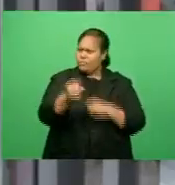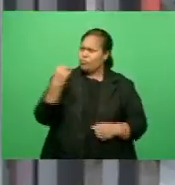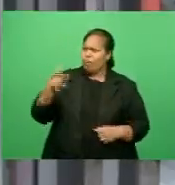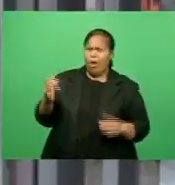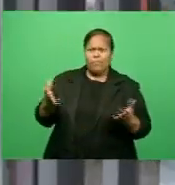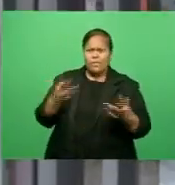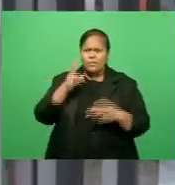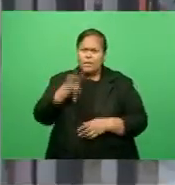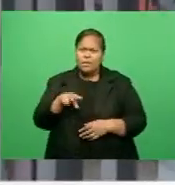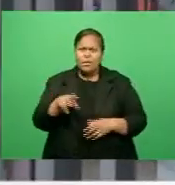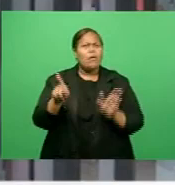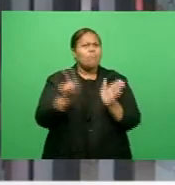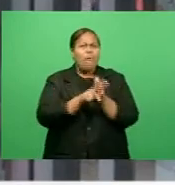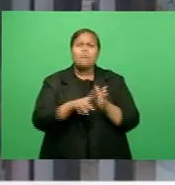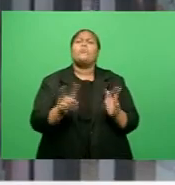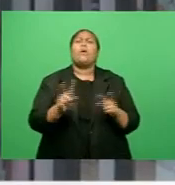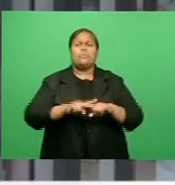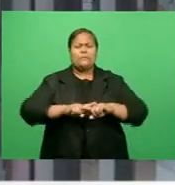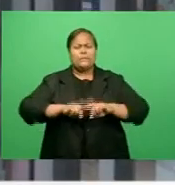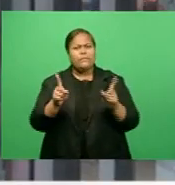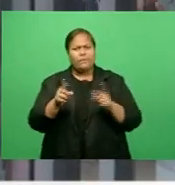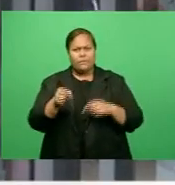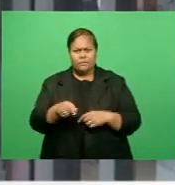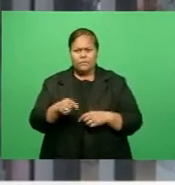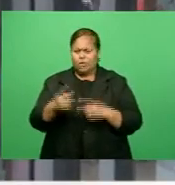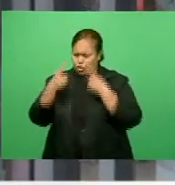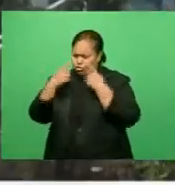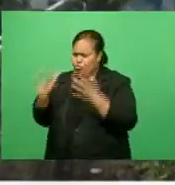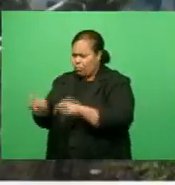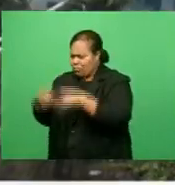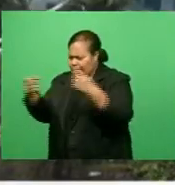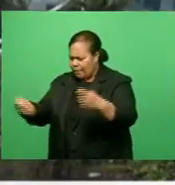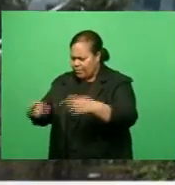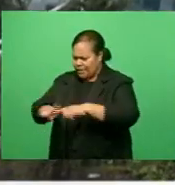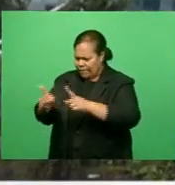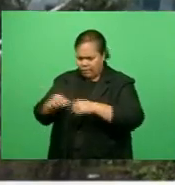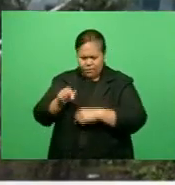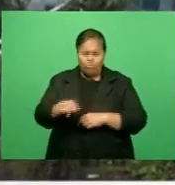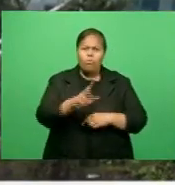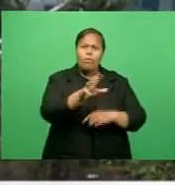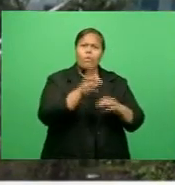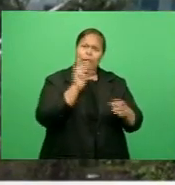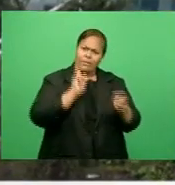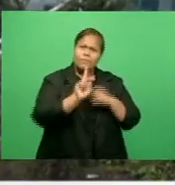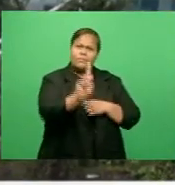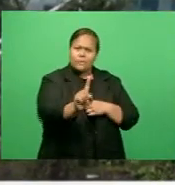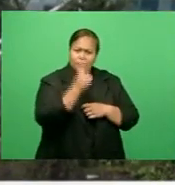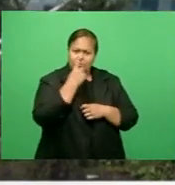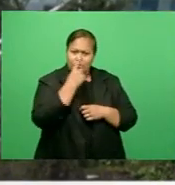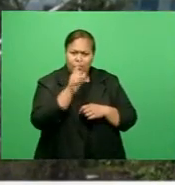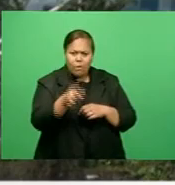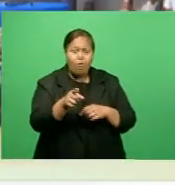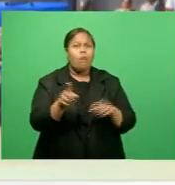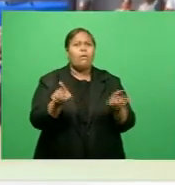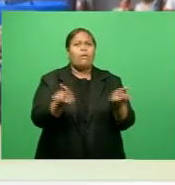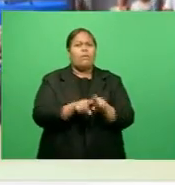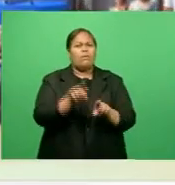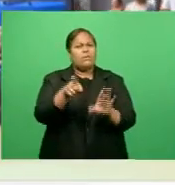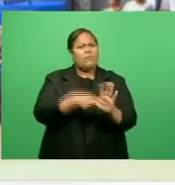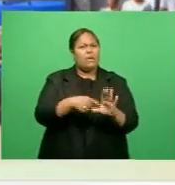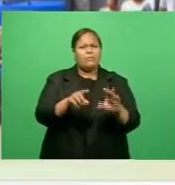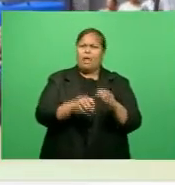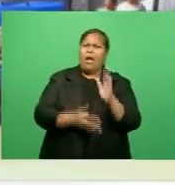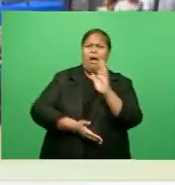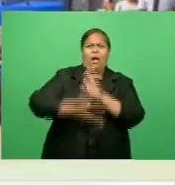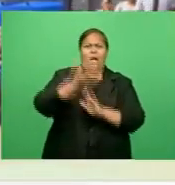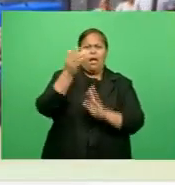the prices were very different. Their advertised prices were quite low and the prices in store were quite high.